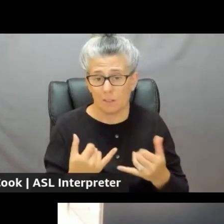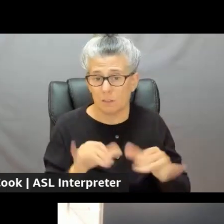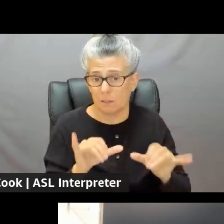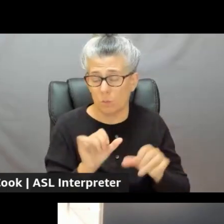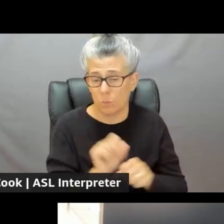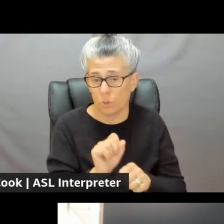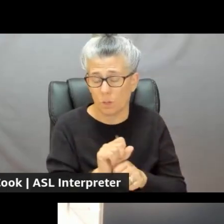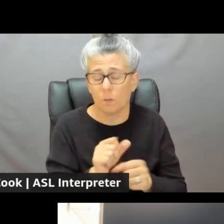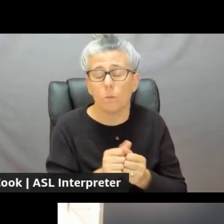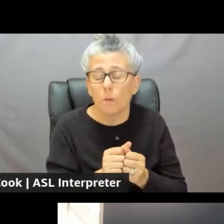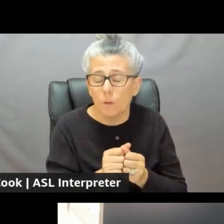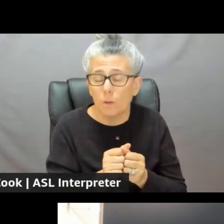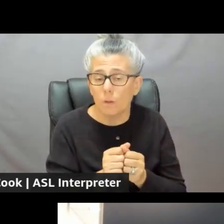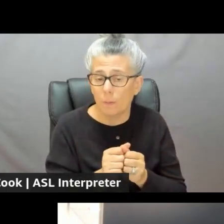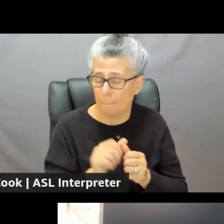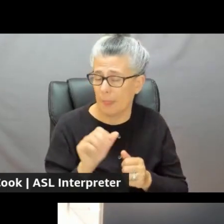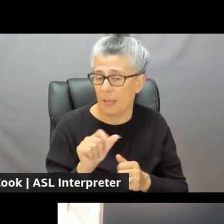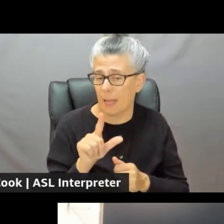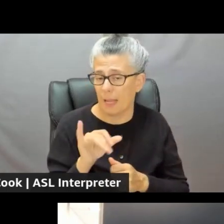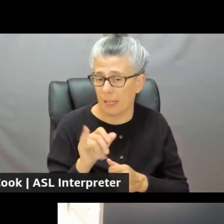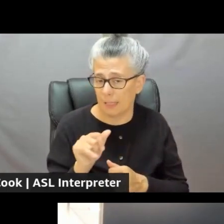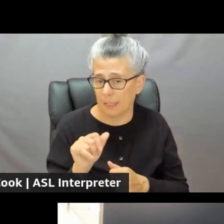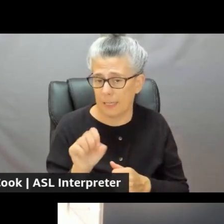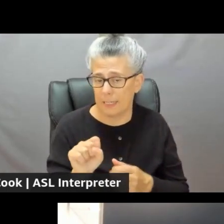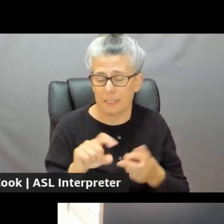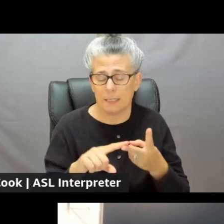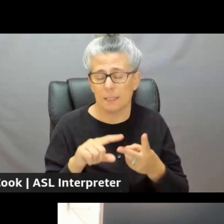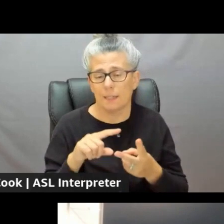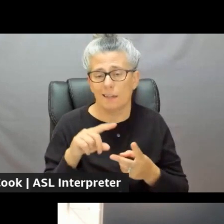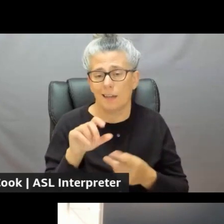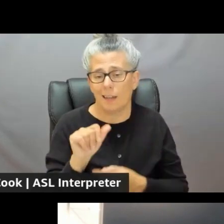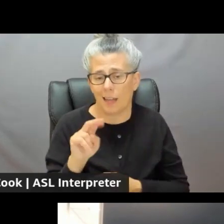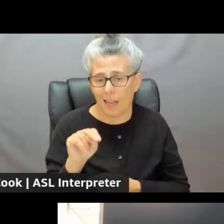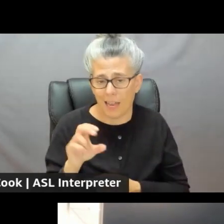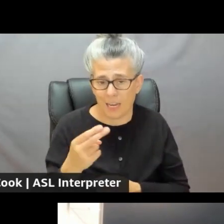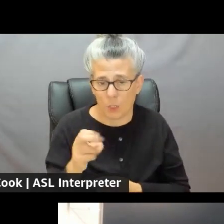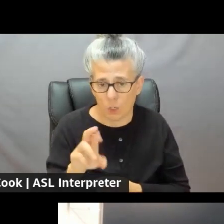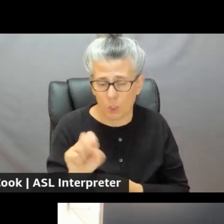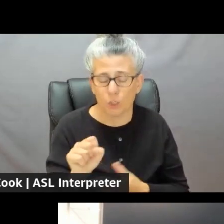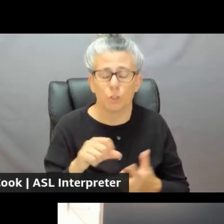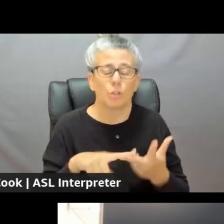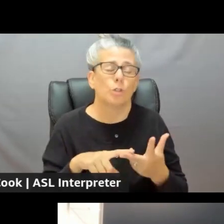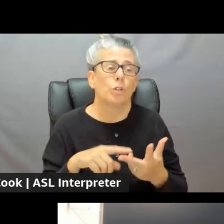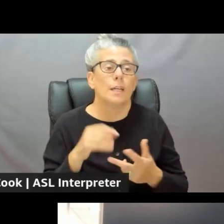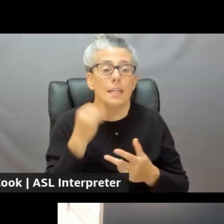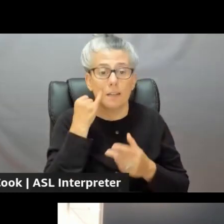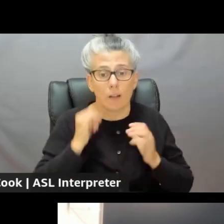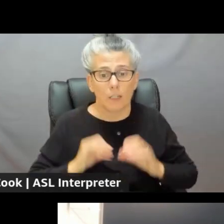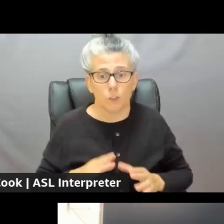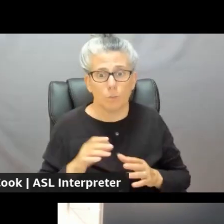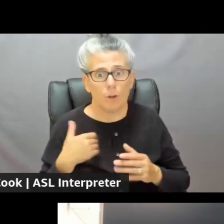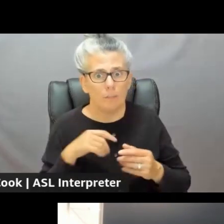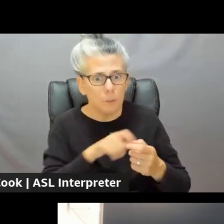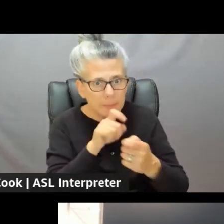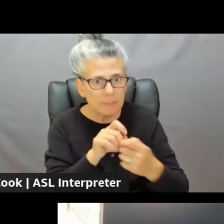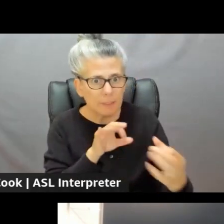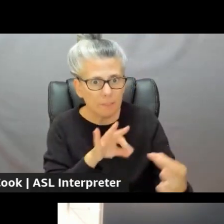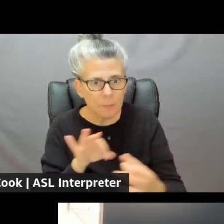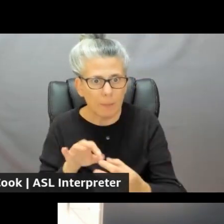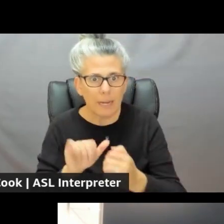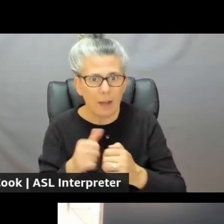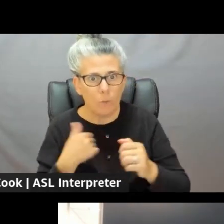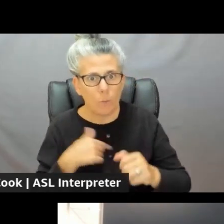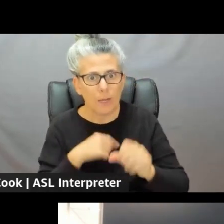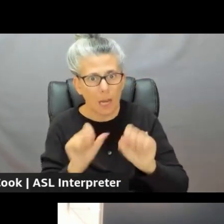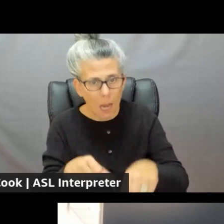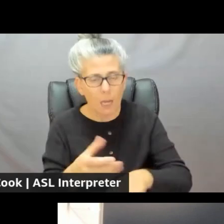as variables, aliases, anchors. And what a customer can really do is that if you have certain feedbacks or suggestion on how we can improve the language,